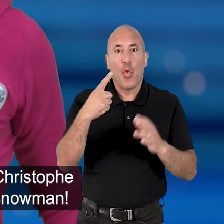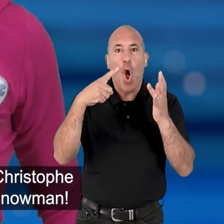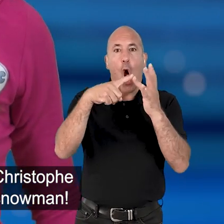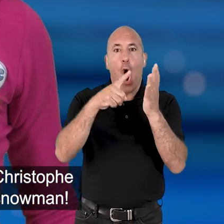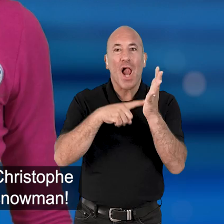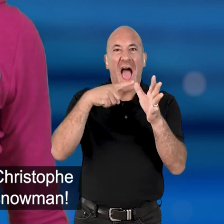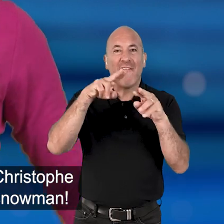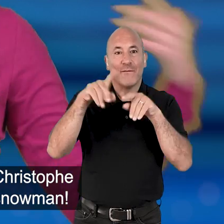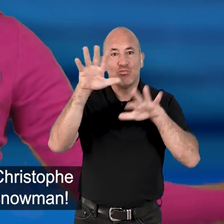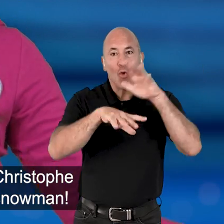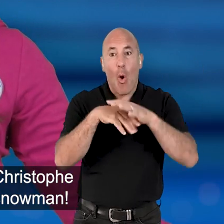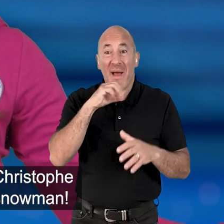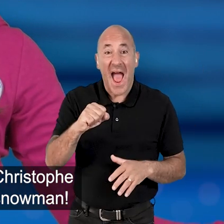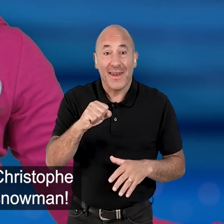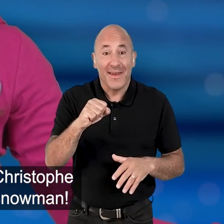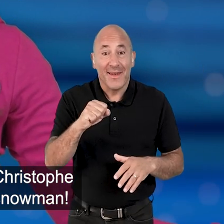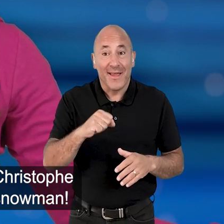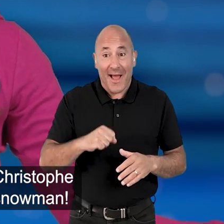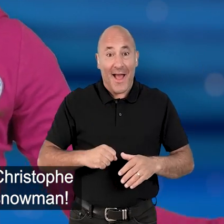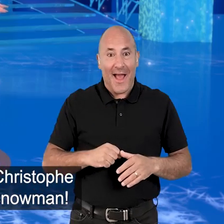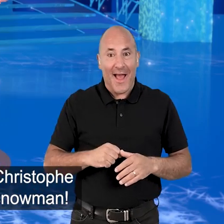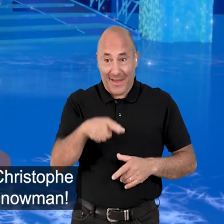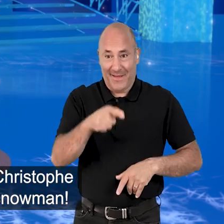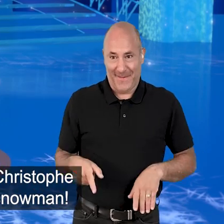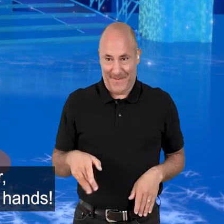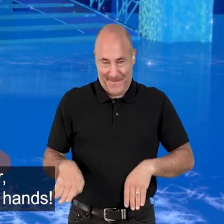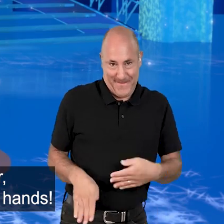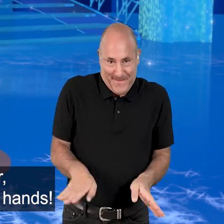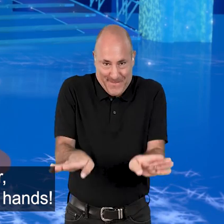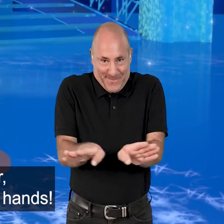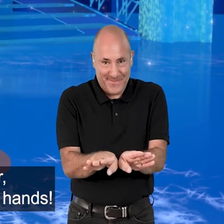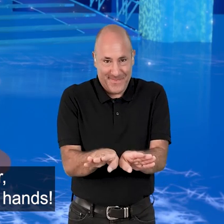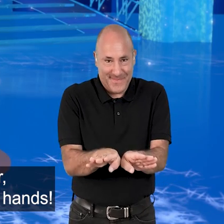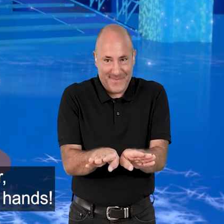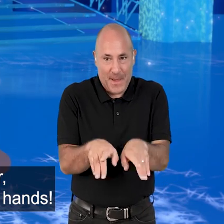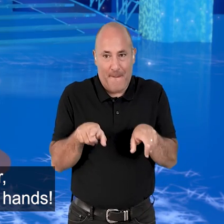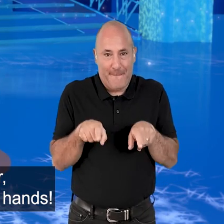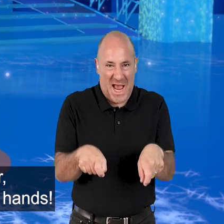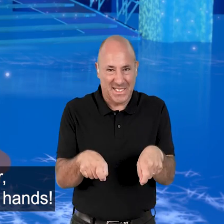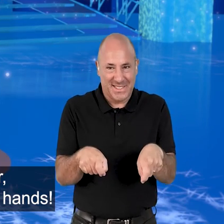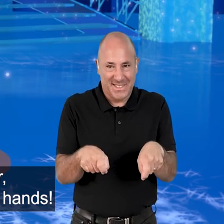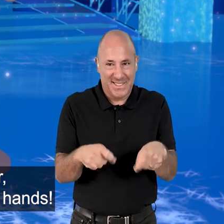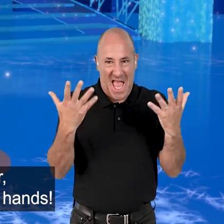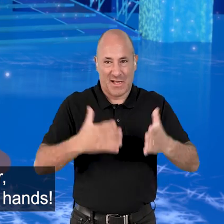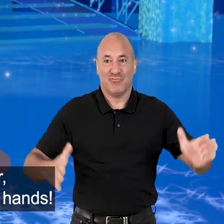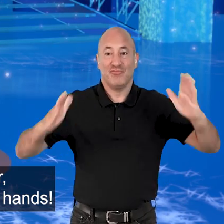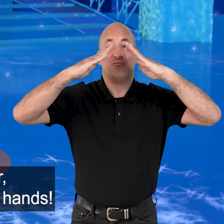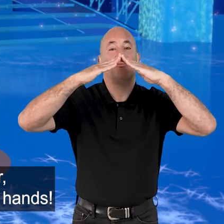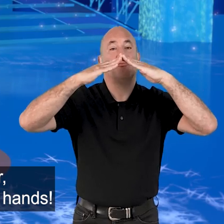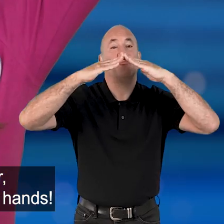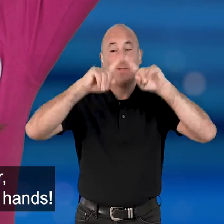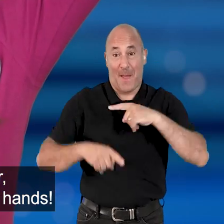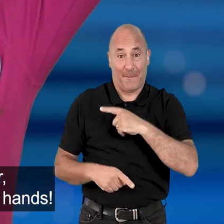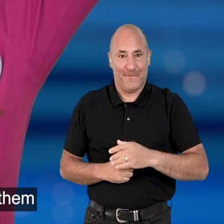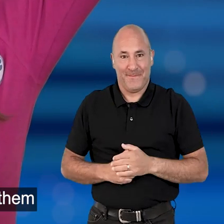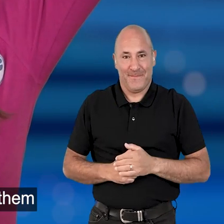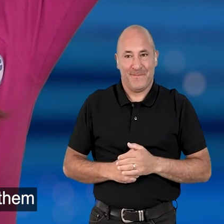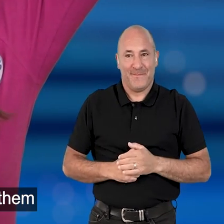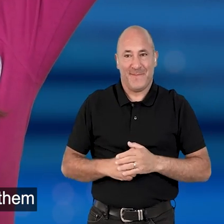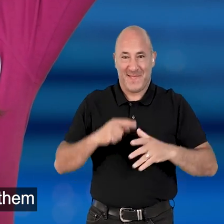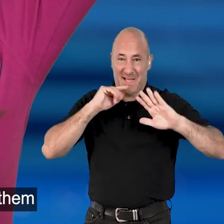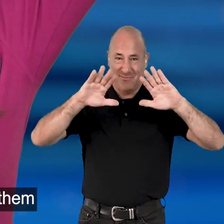Sven come across Olaf, the snowman. Join those heels together, bend those knees and join your hands.